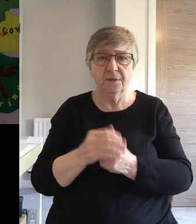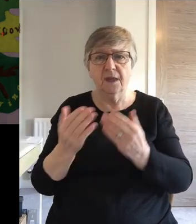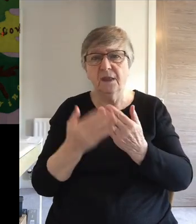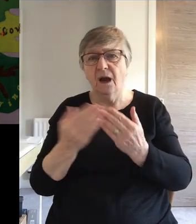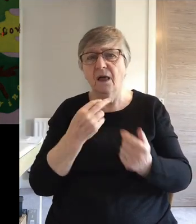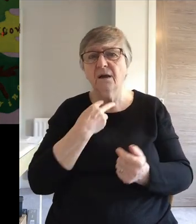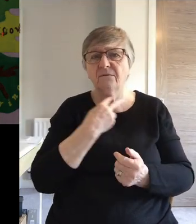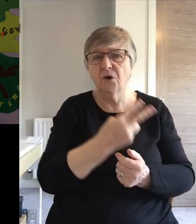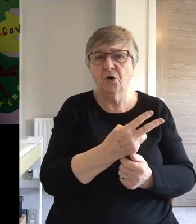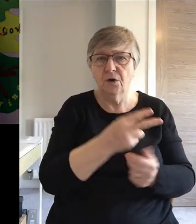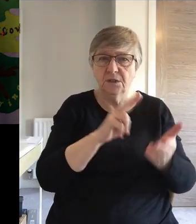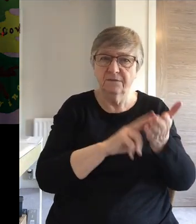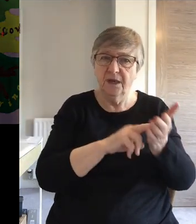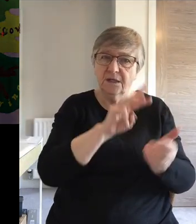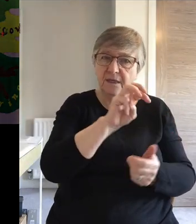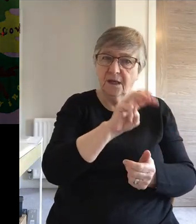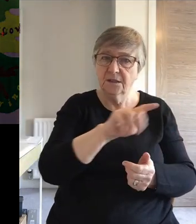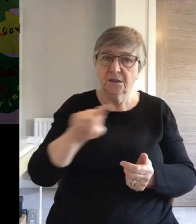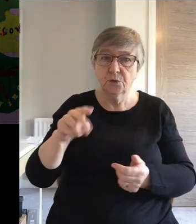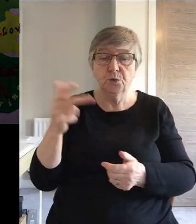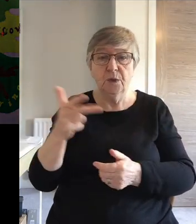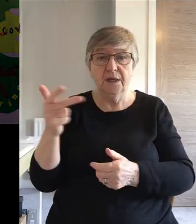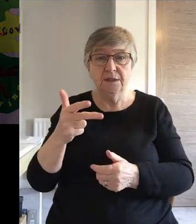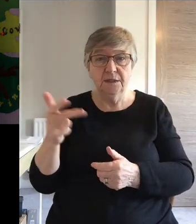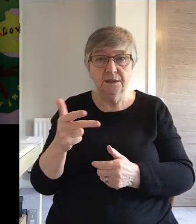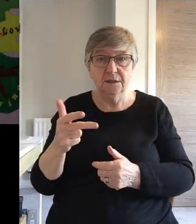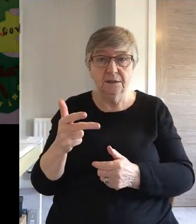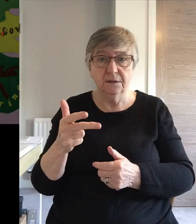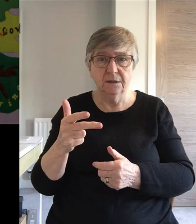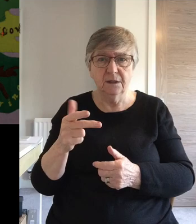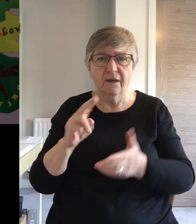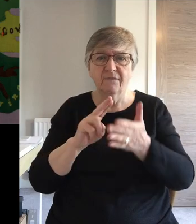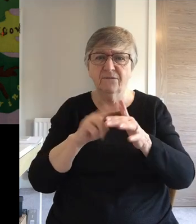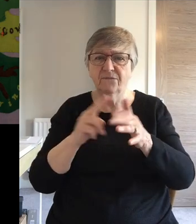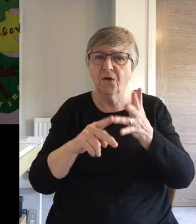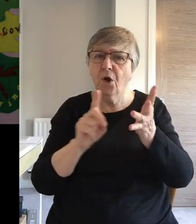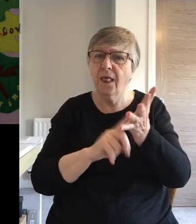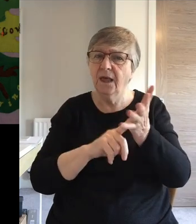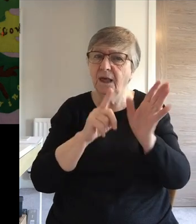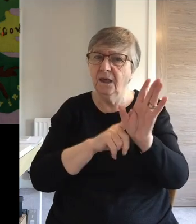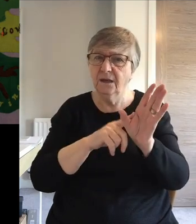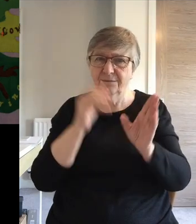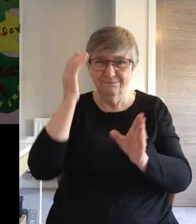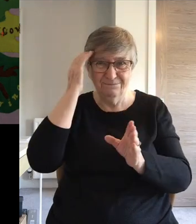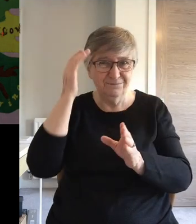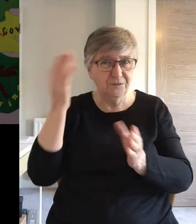And then the other voice at verses 13 to 18 of the chapter is folly.